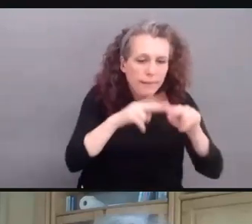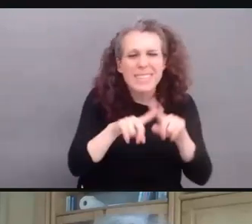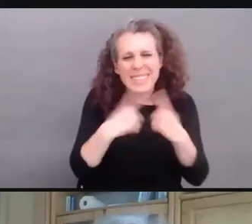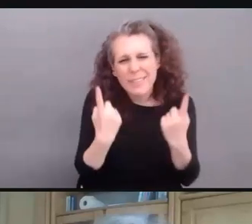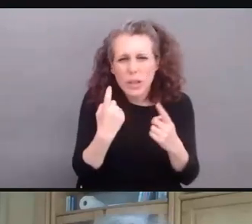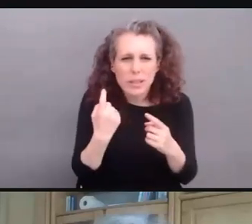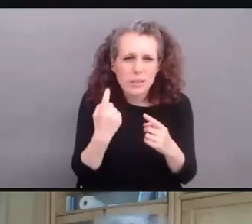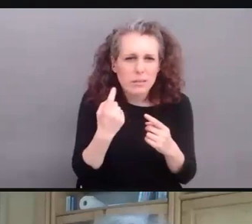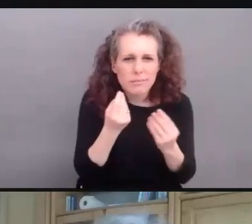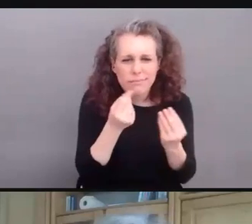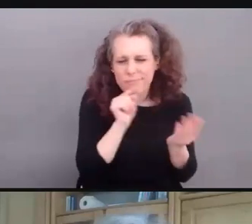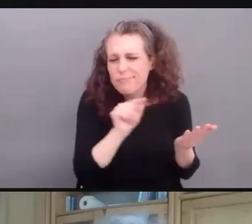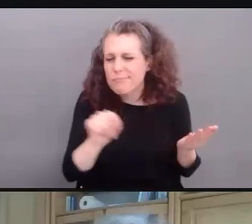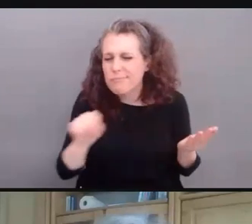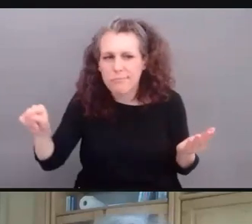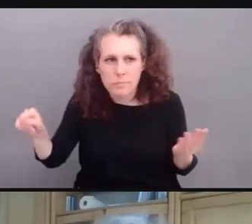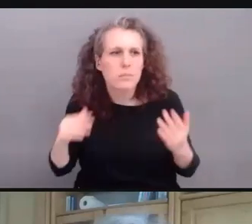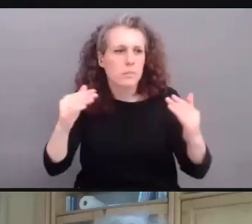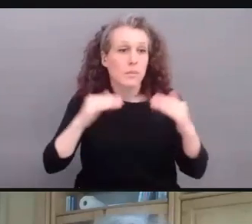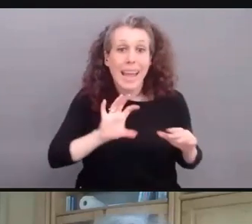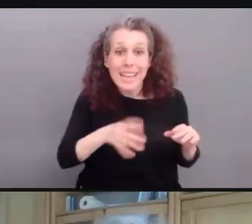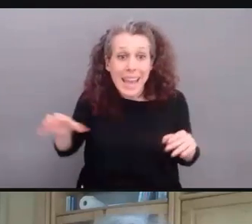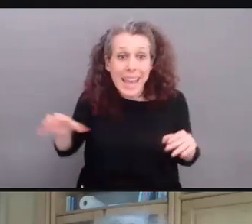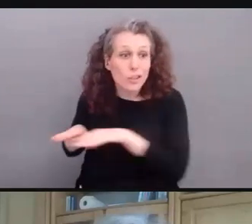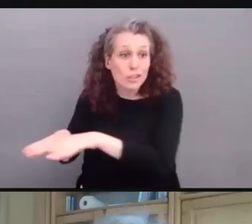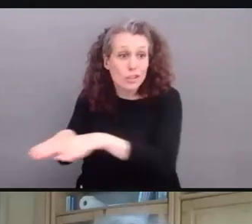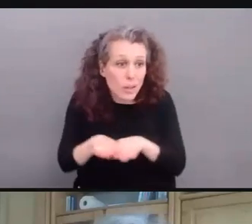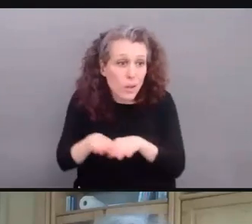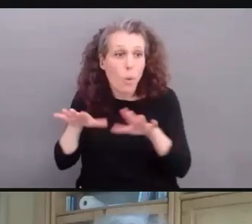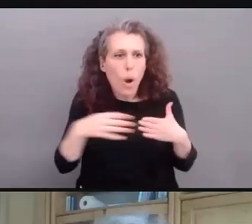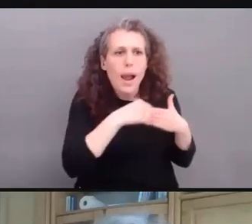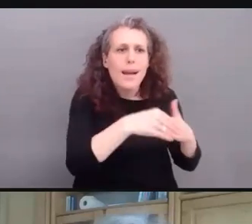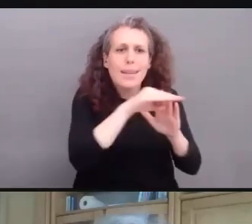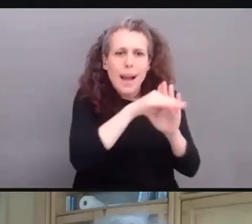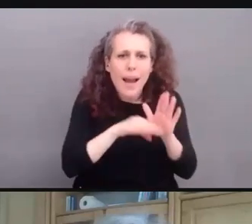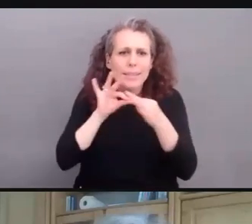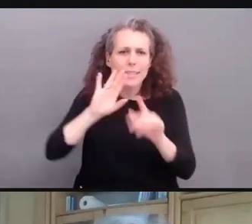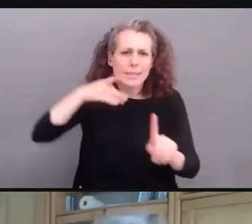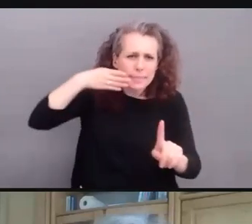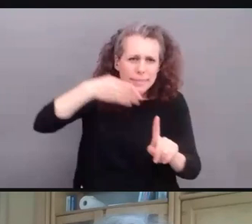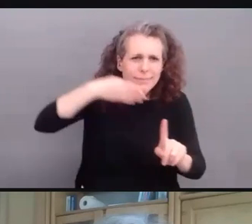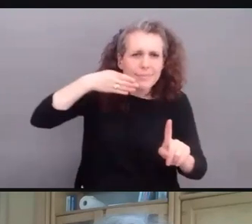then on national standards or on guidance on specific matters. Next slide, please.